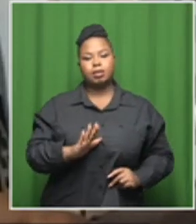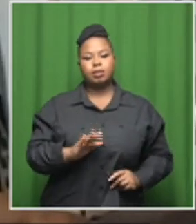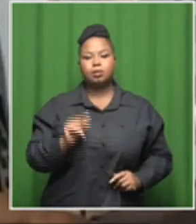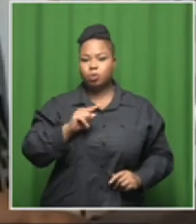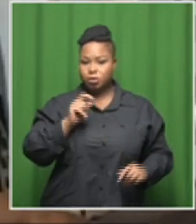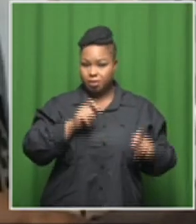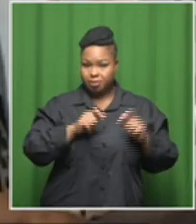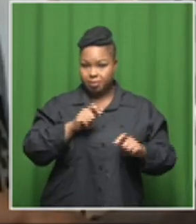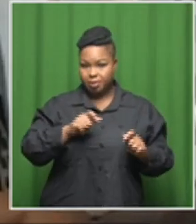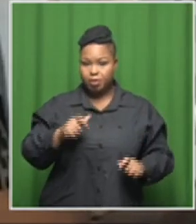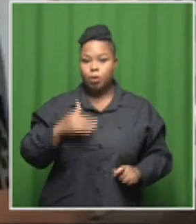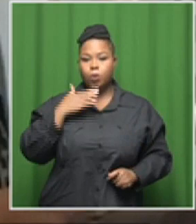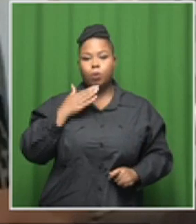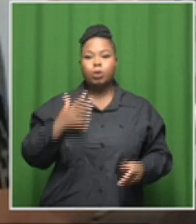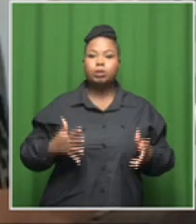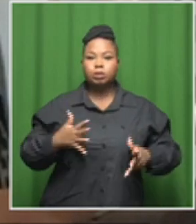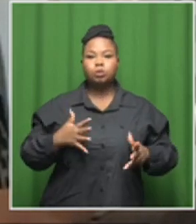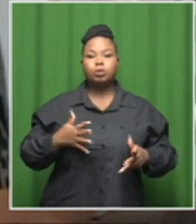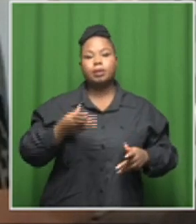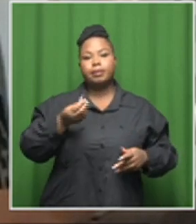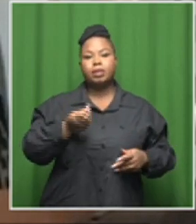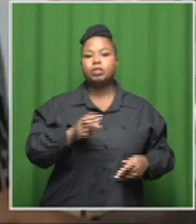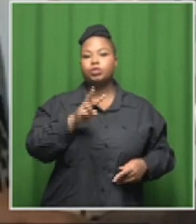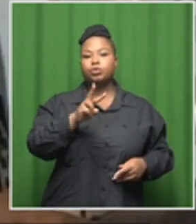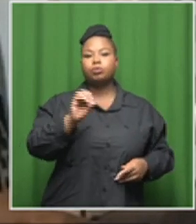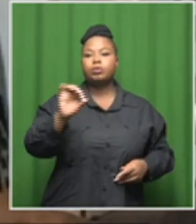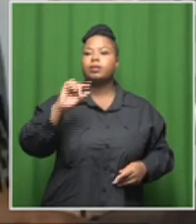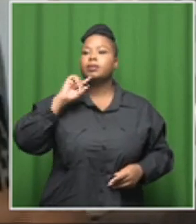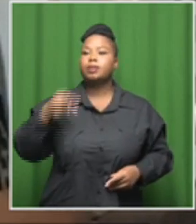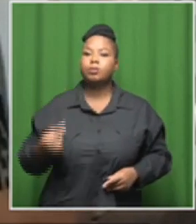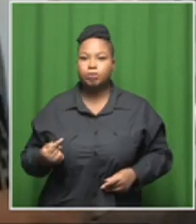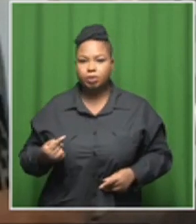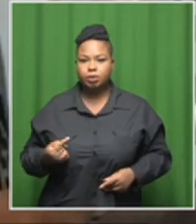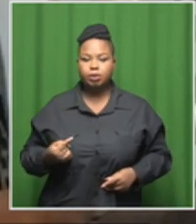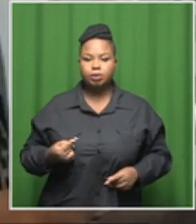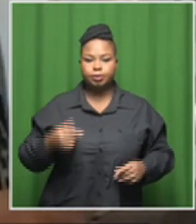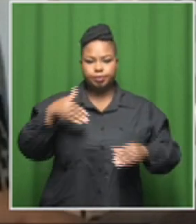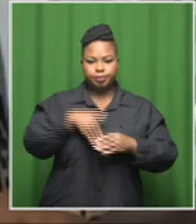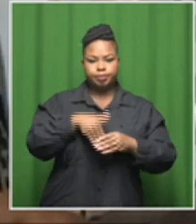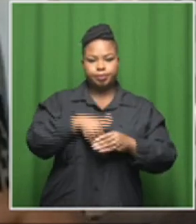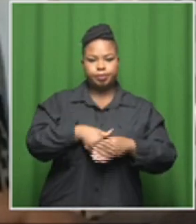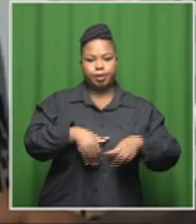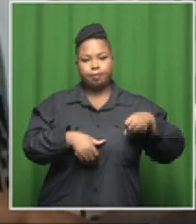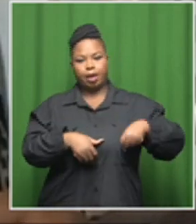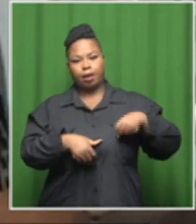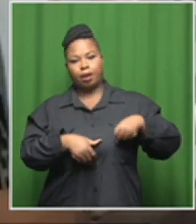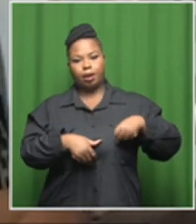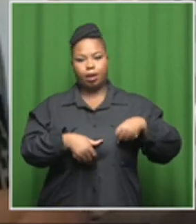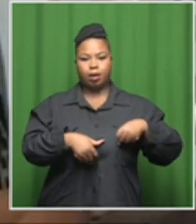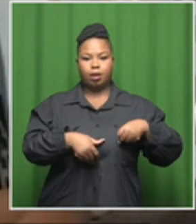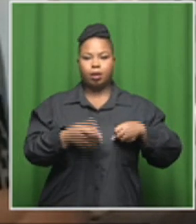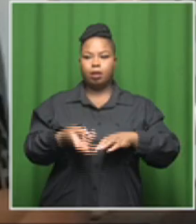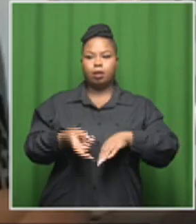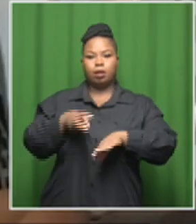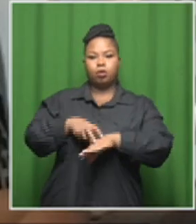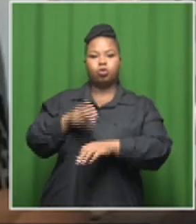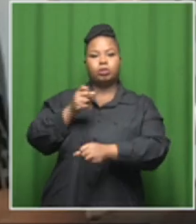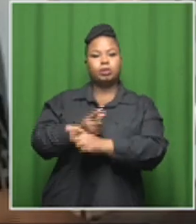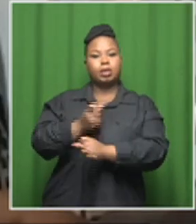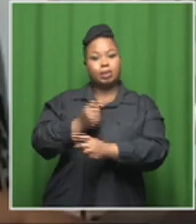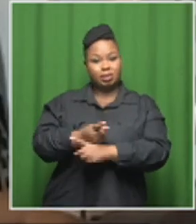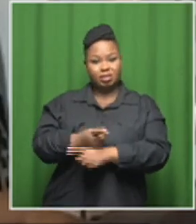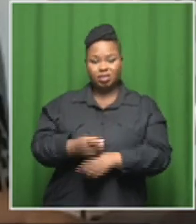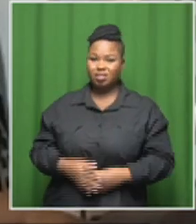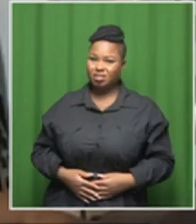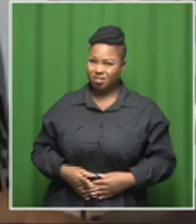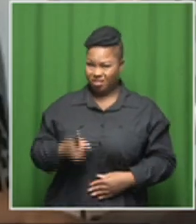go into a bank, get the cash, 200,000, put it in the paper bag or something, get into a taxi. That on